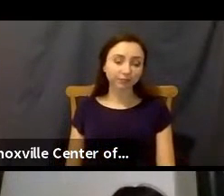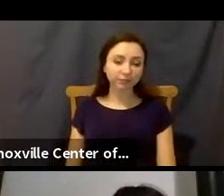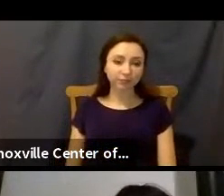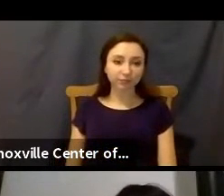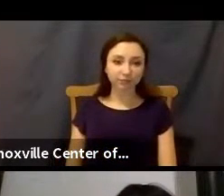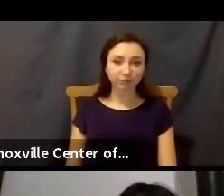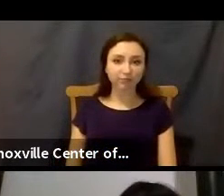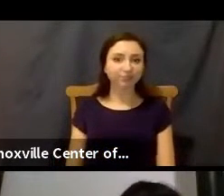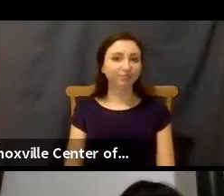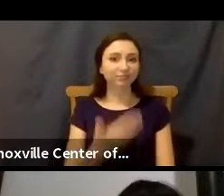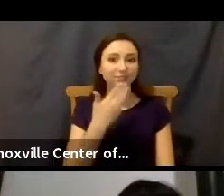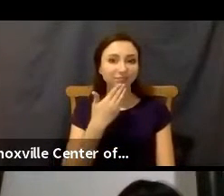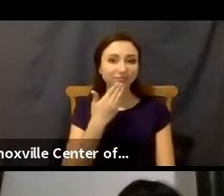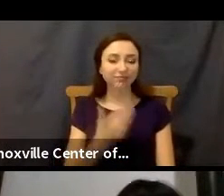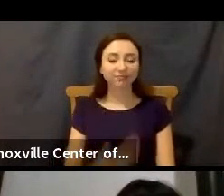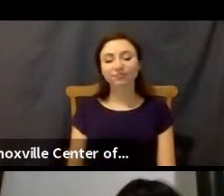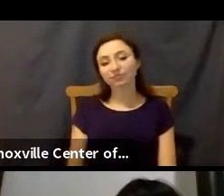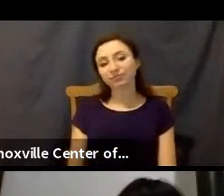Thank you.